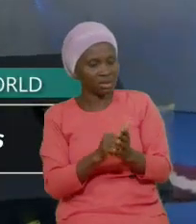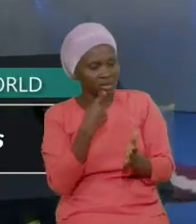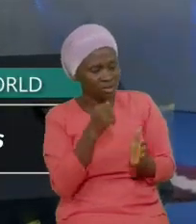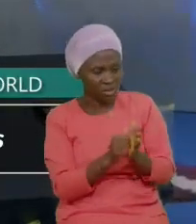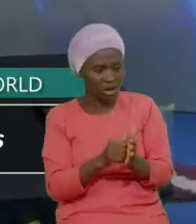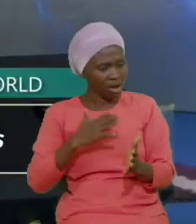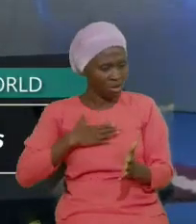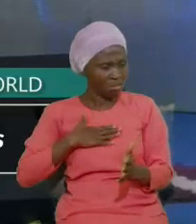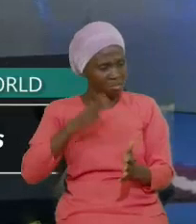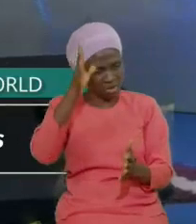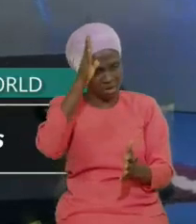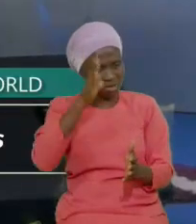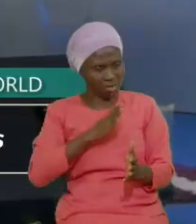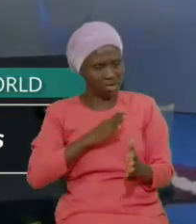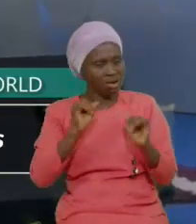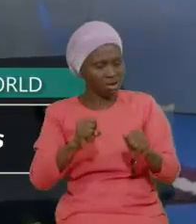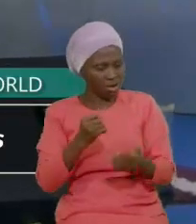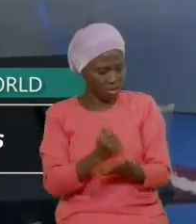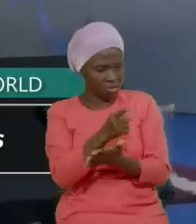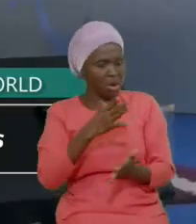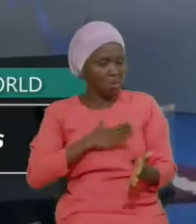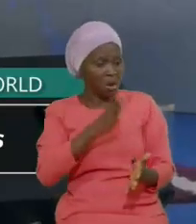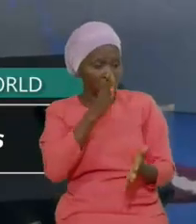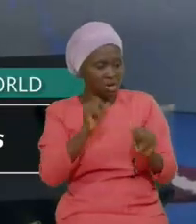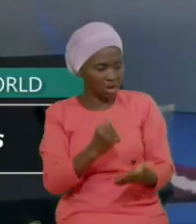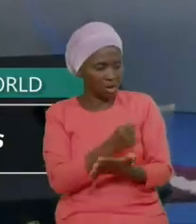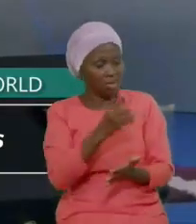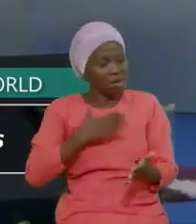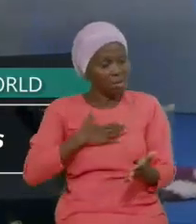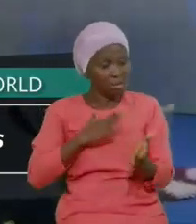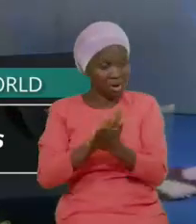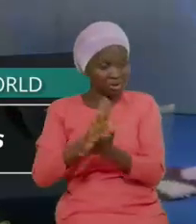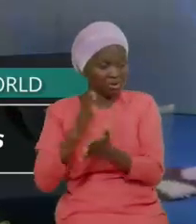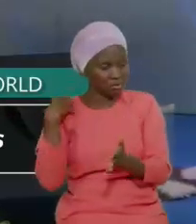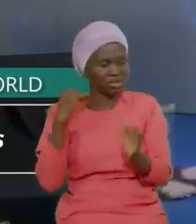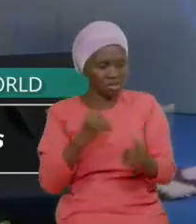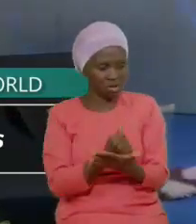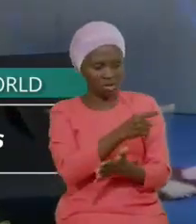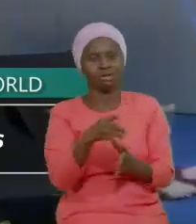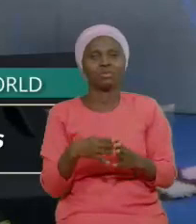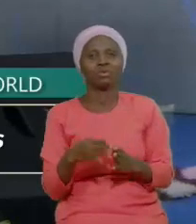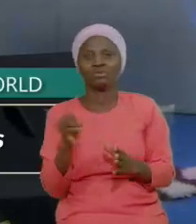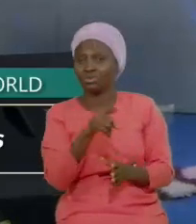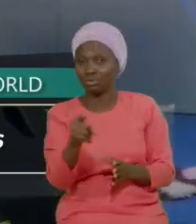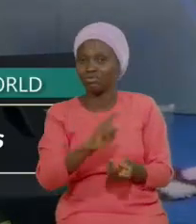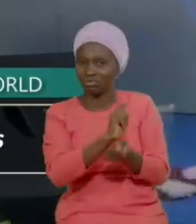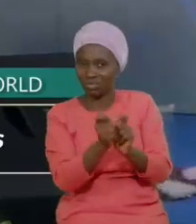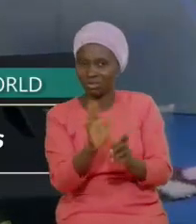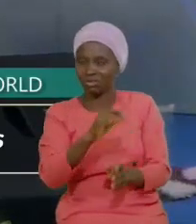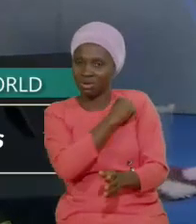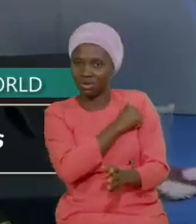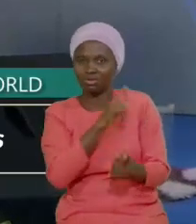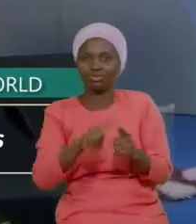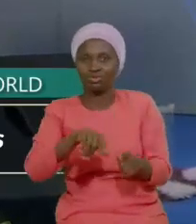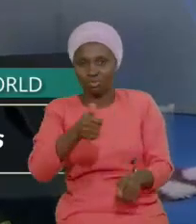And my principal can help you. A schoolmaster can help you. Change your attitude to